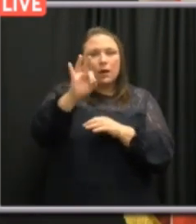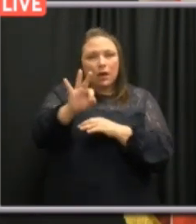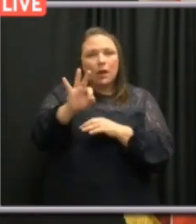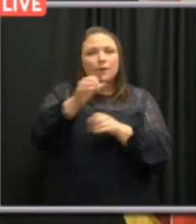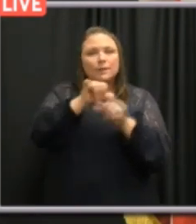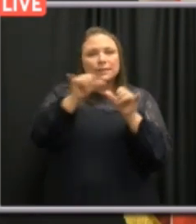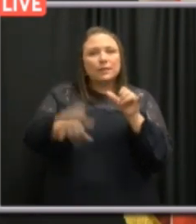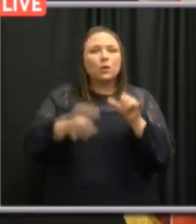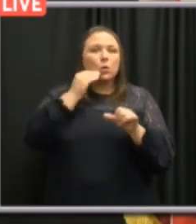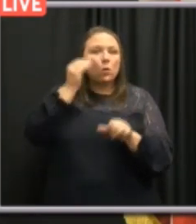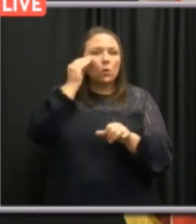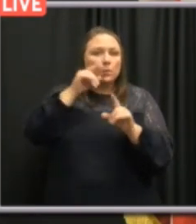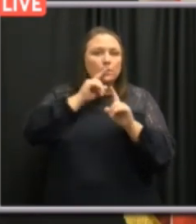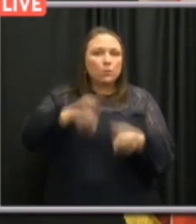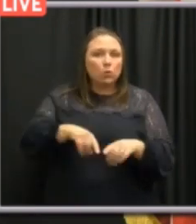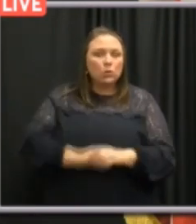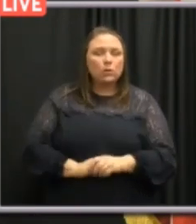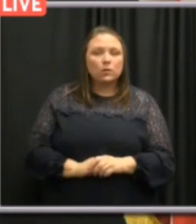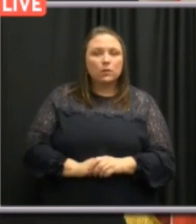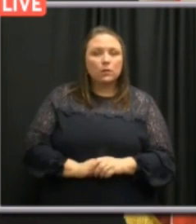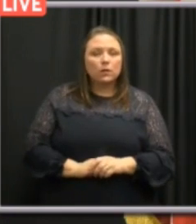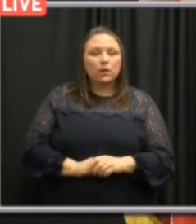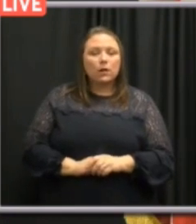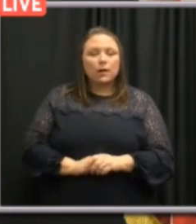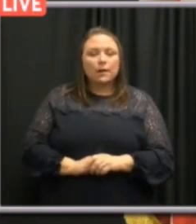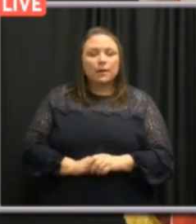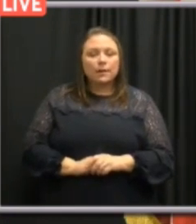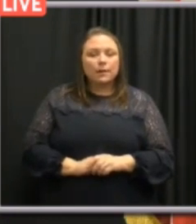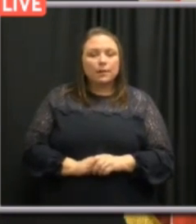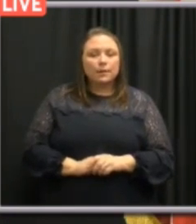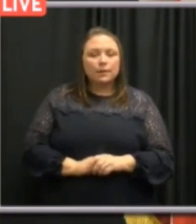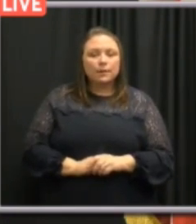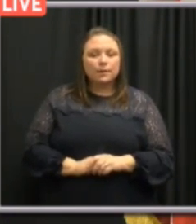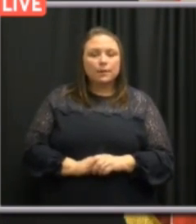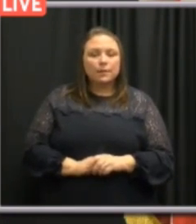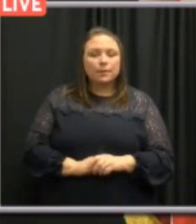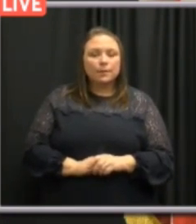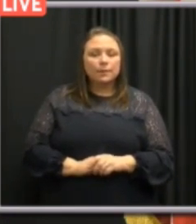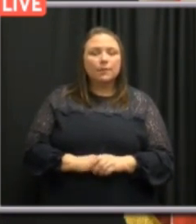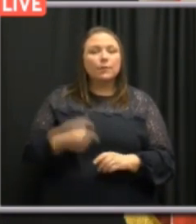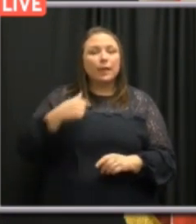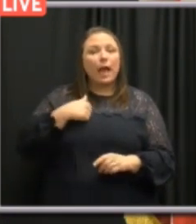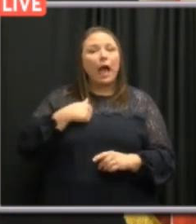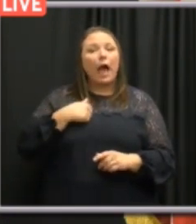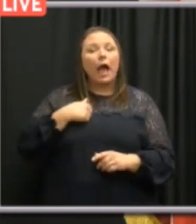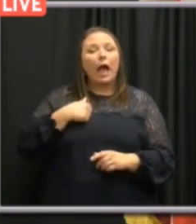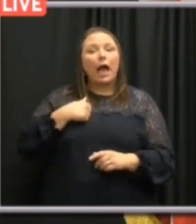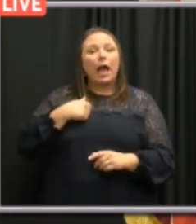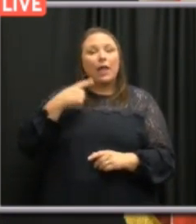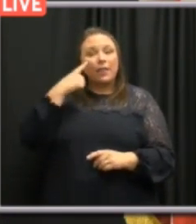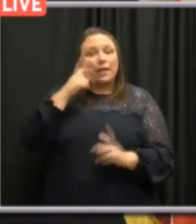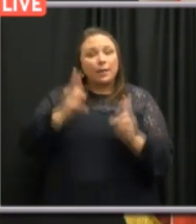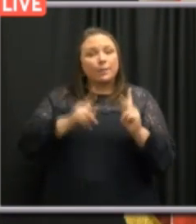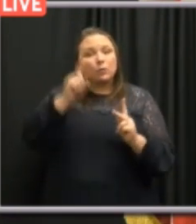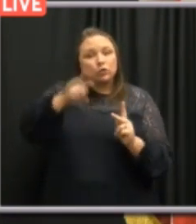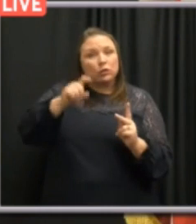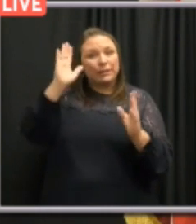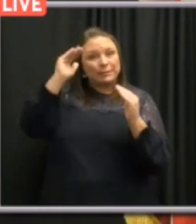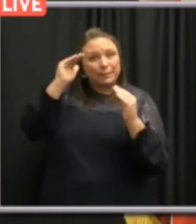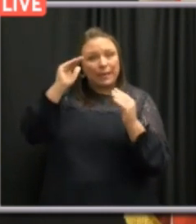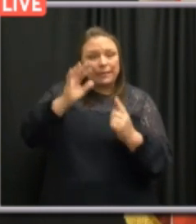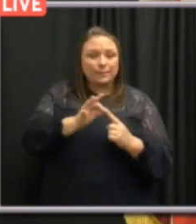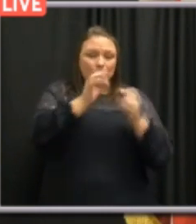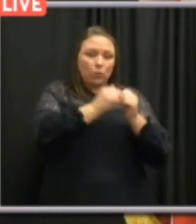Home order. I think having it, I think people should expect, particularly with today's